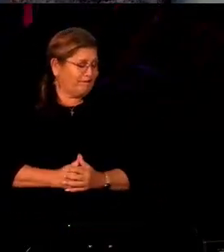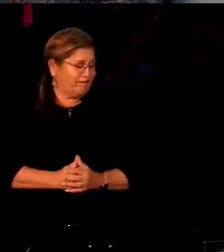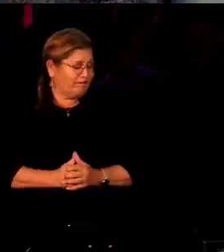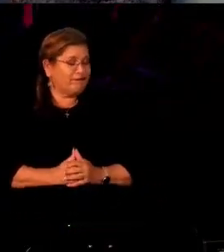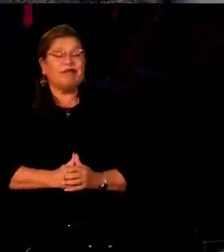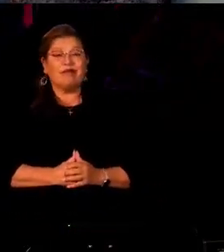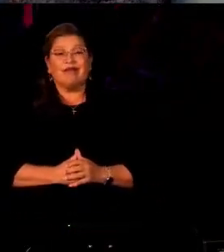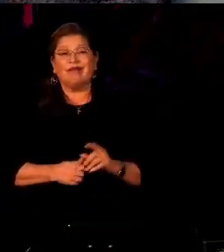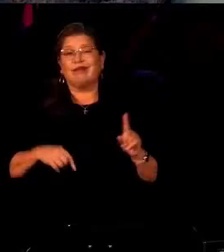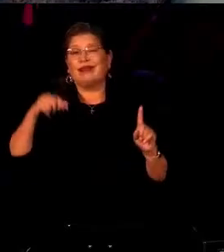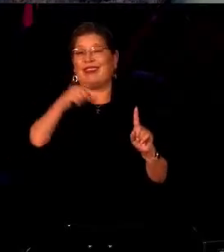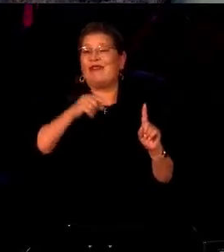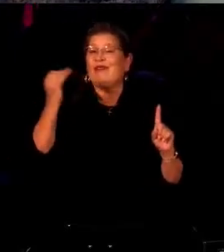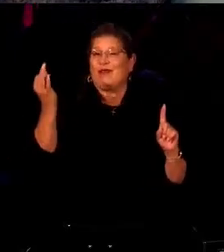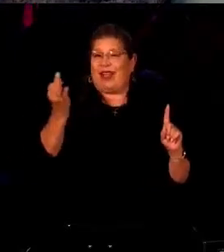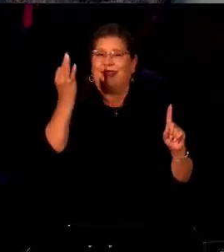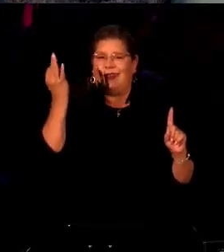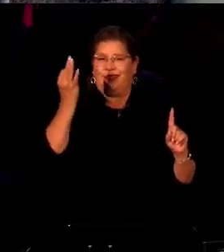It's Friday.